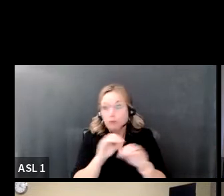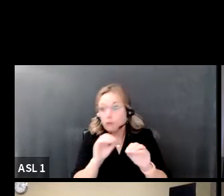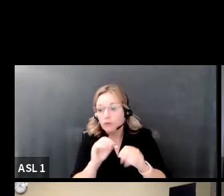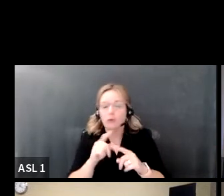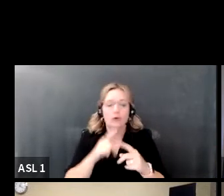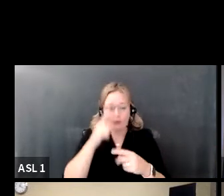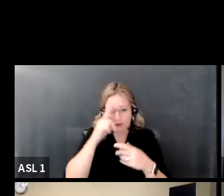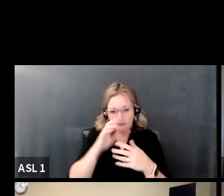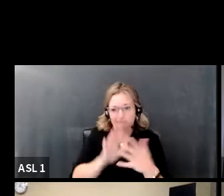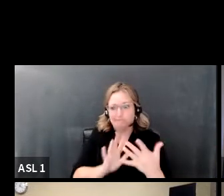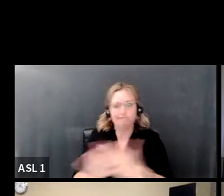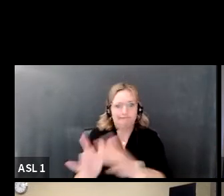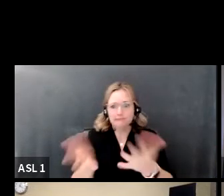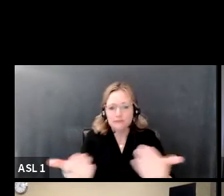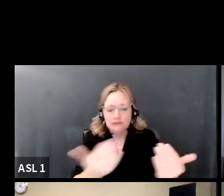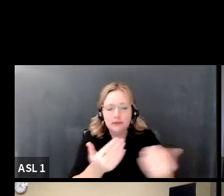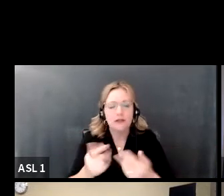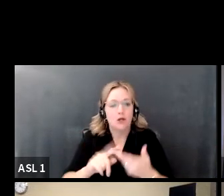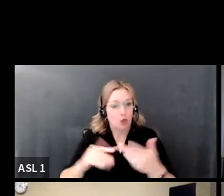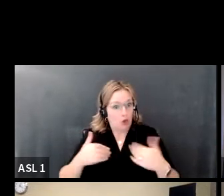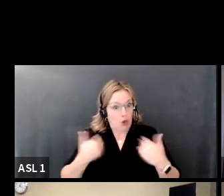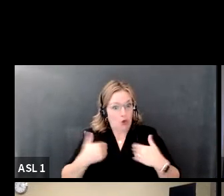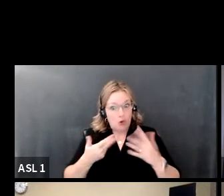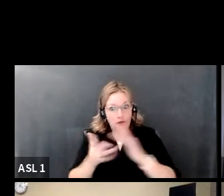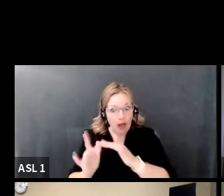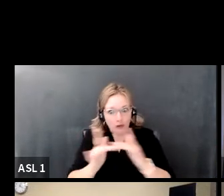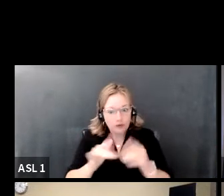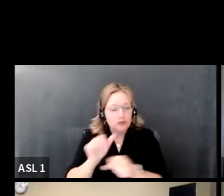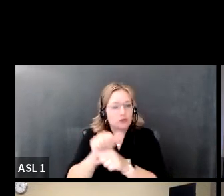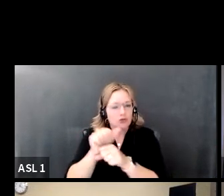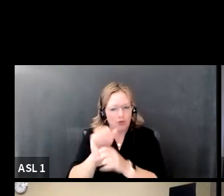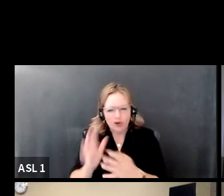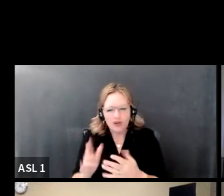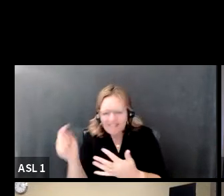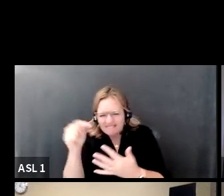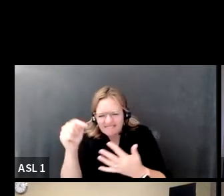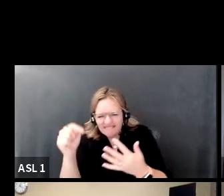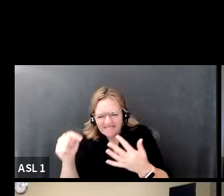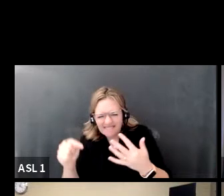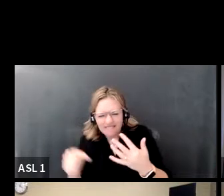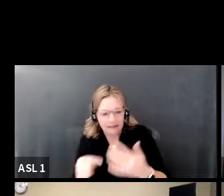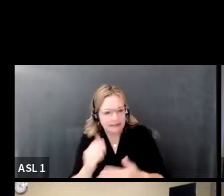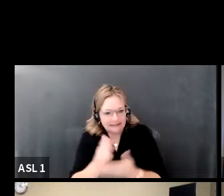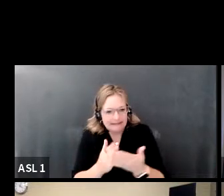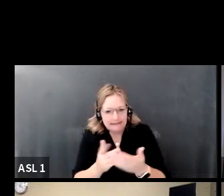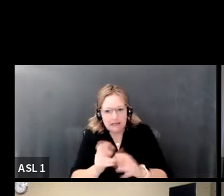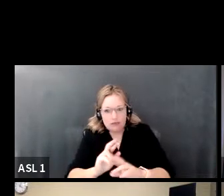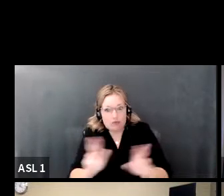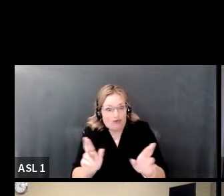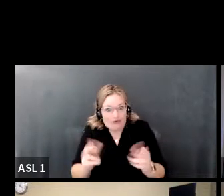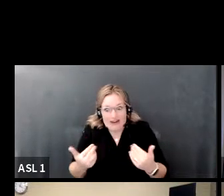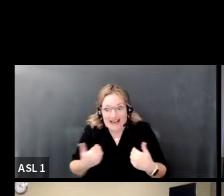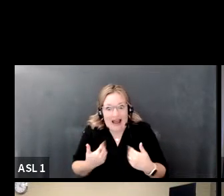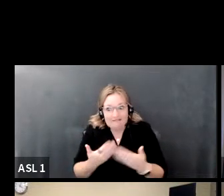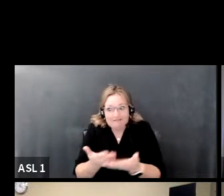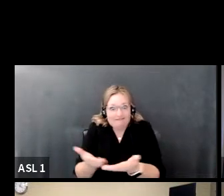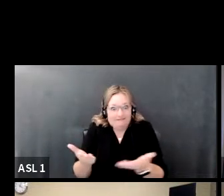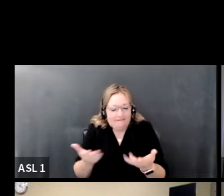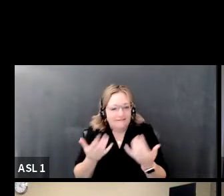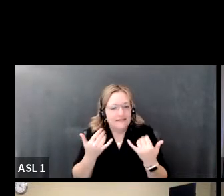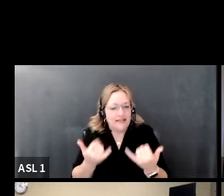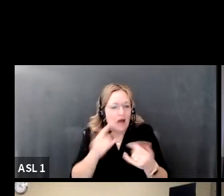expanding the number of youth outreach workers that not only are readily accessible and available for